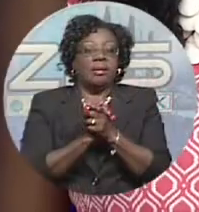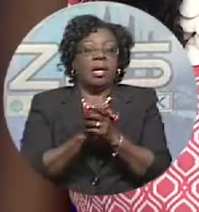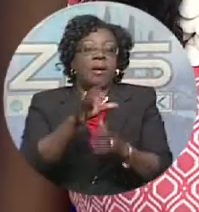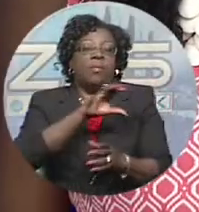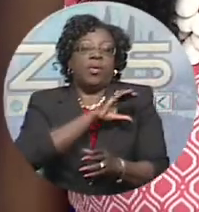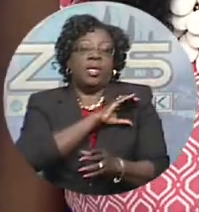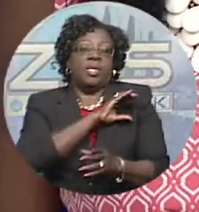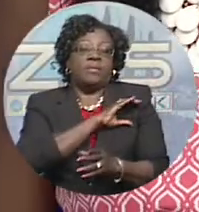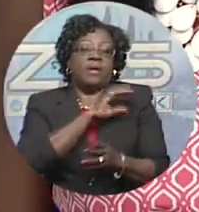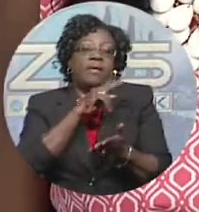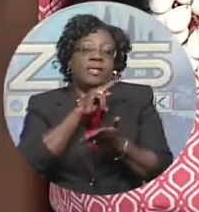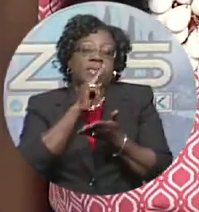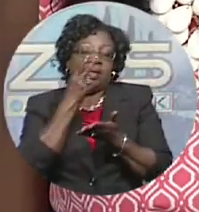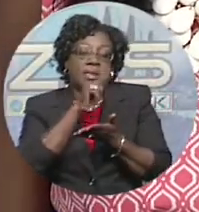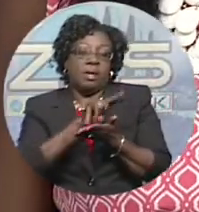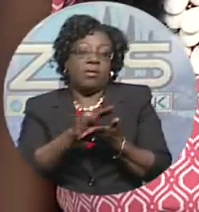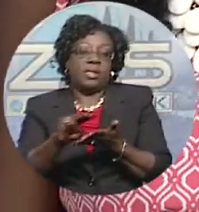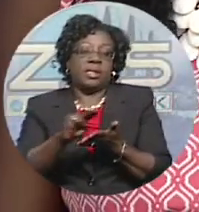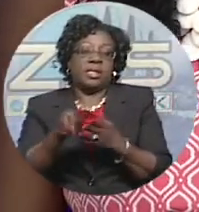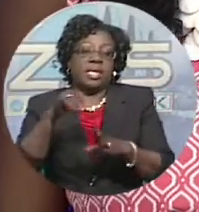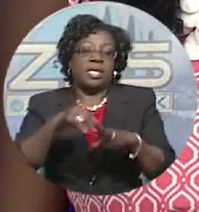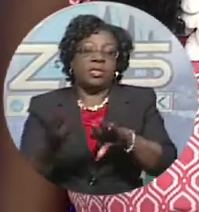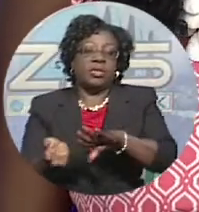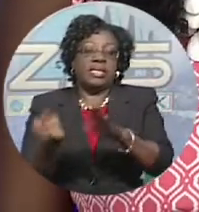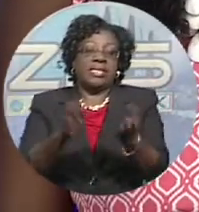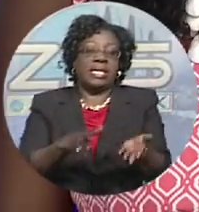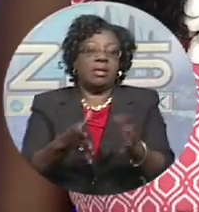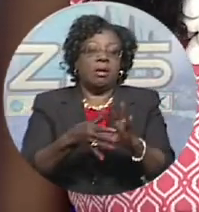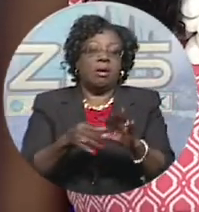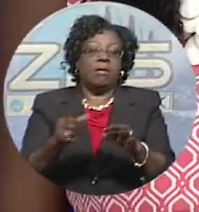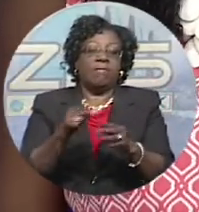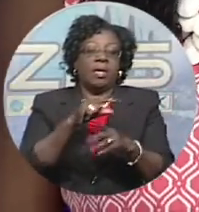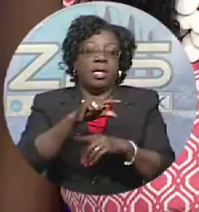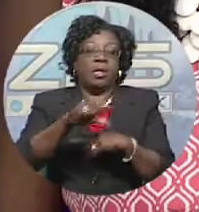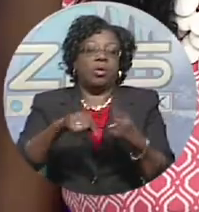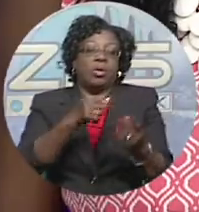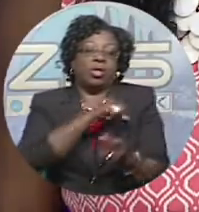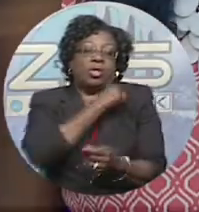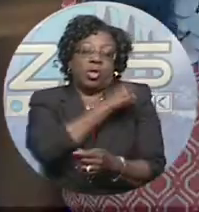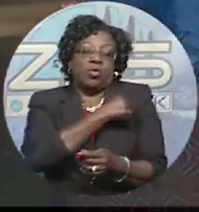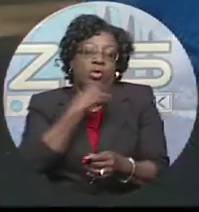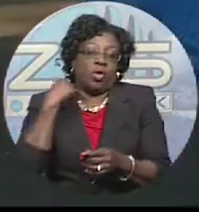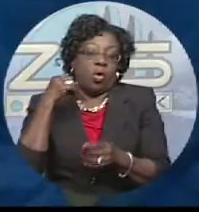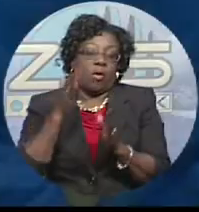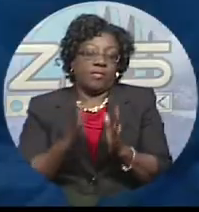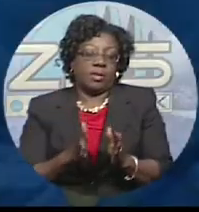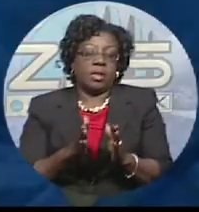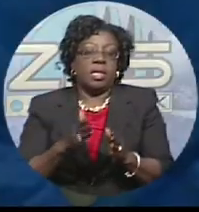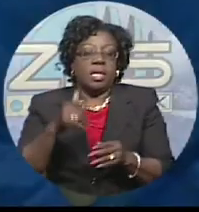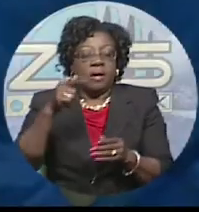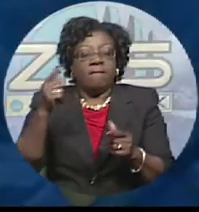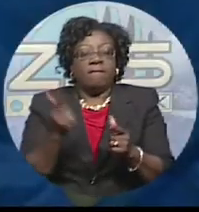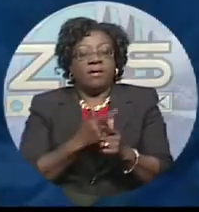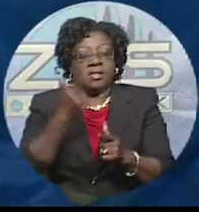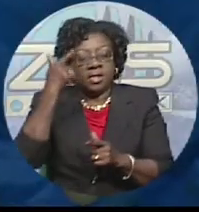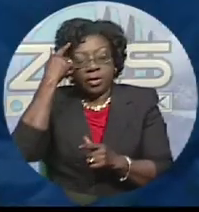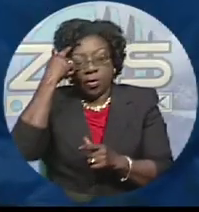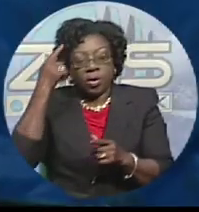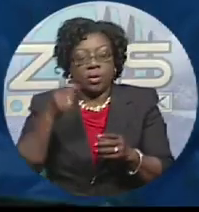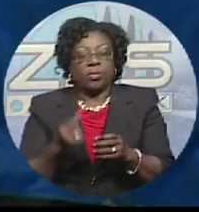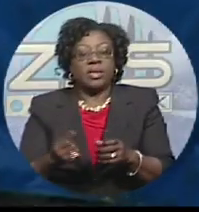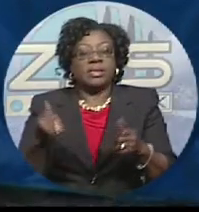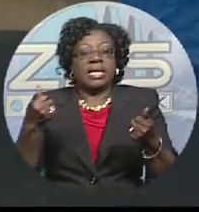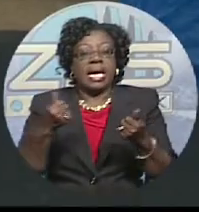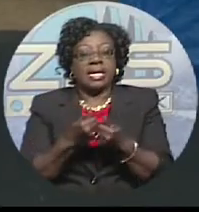Police have expanded their investigation into the death of a local security officer. What police initially thought may have been a hit-and-run